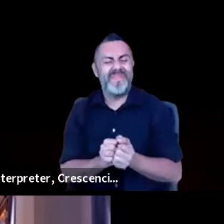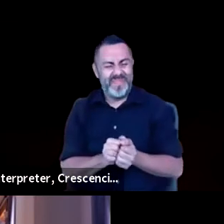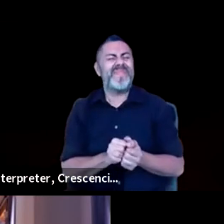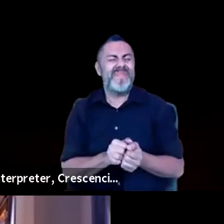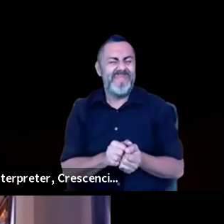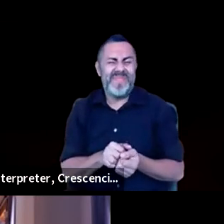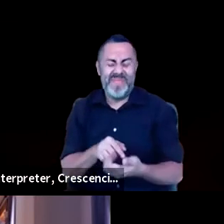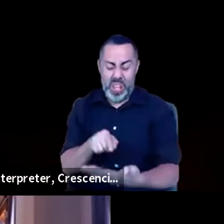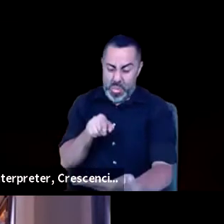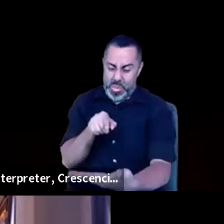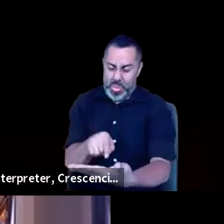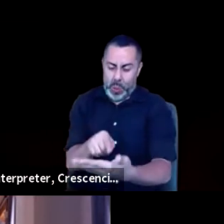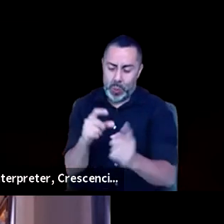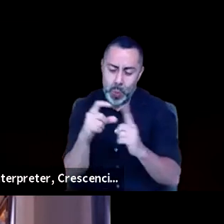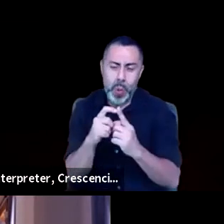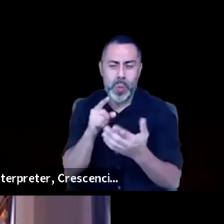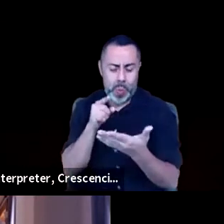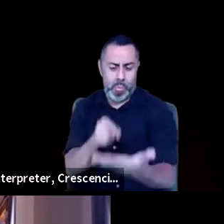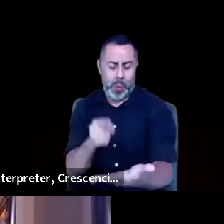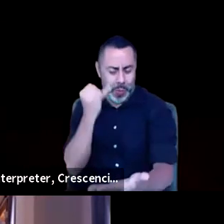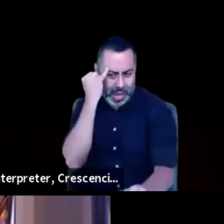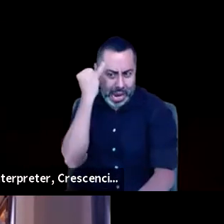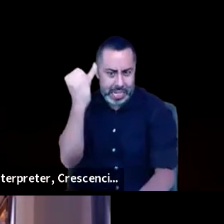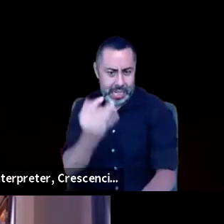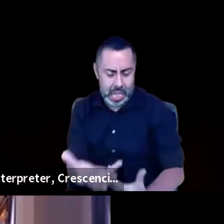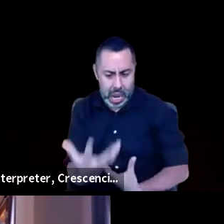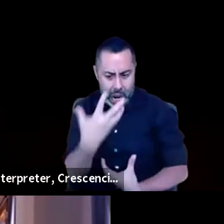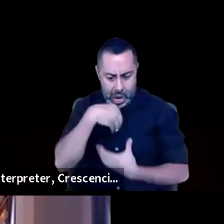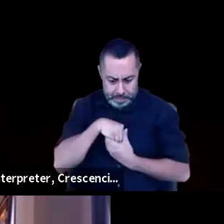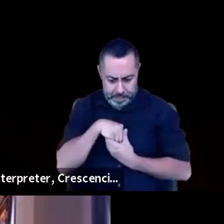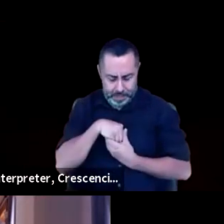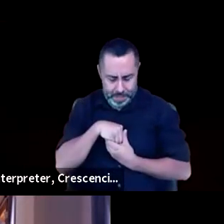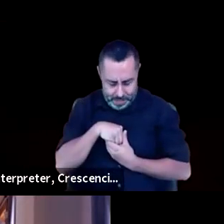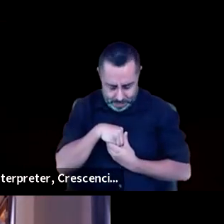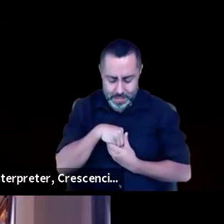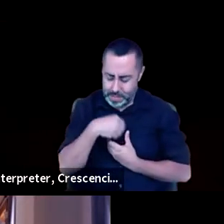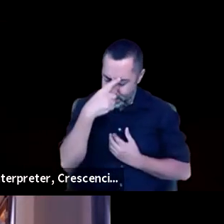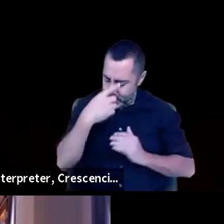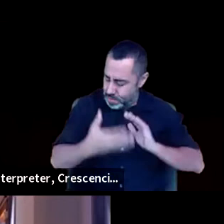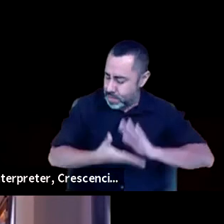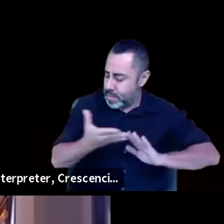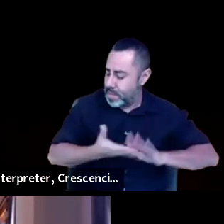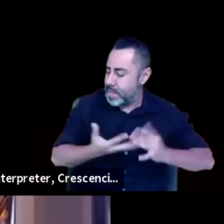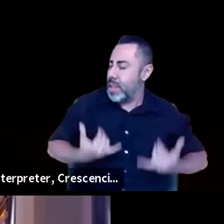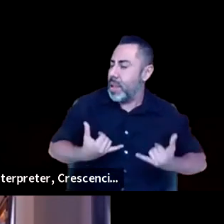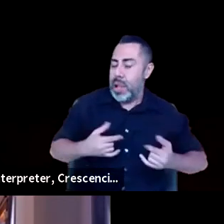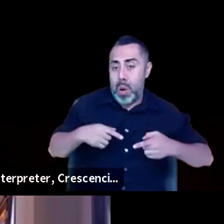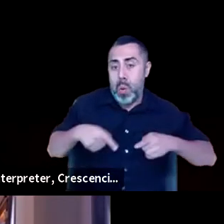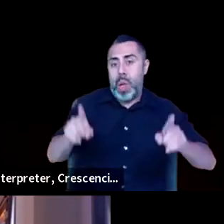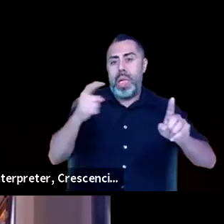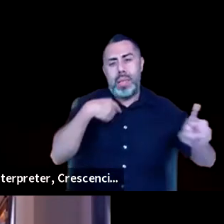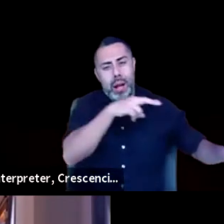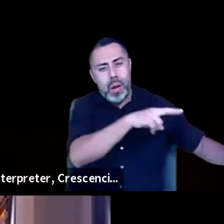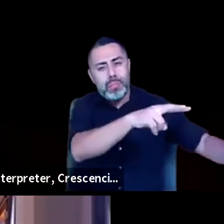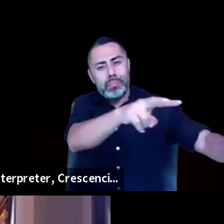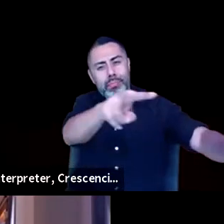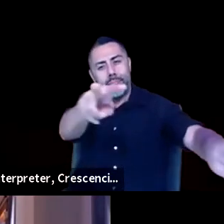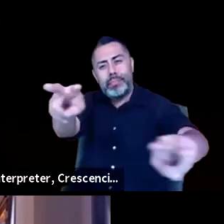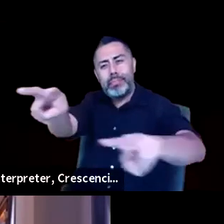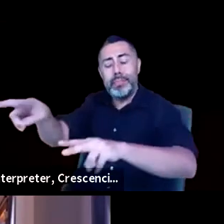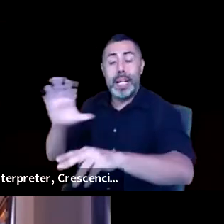those are the words and the ideas that are operating in me in this moment as I look across our field